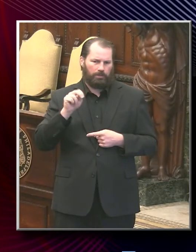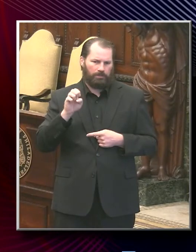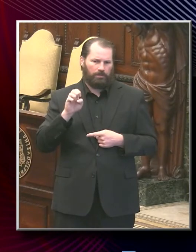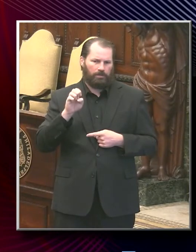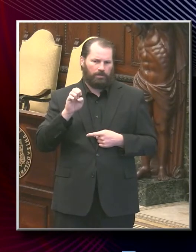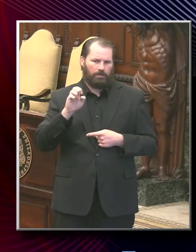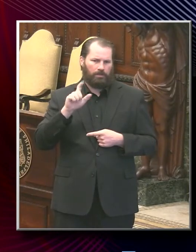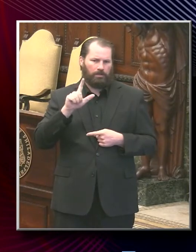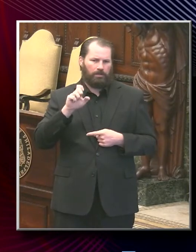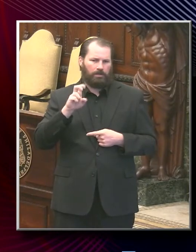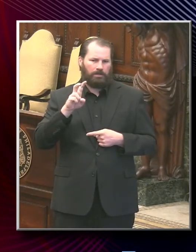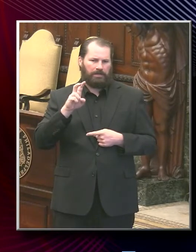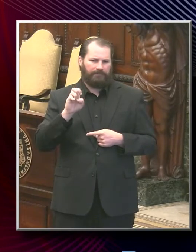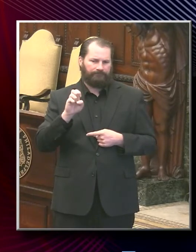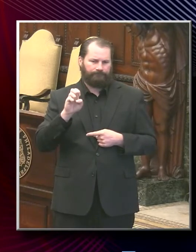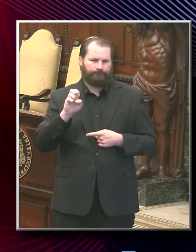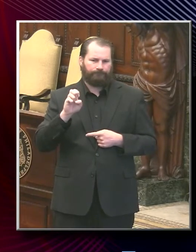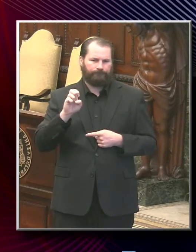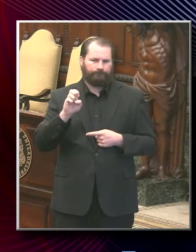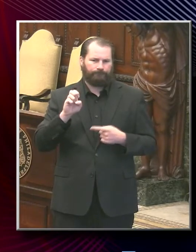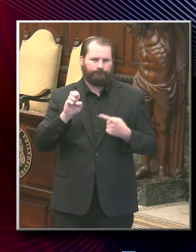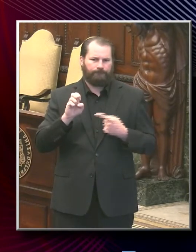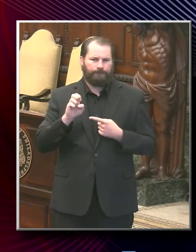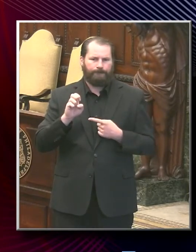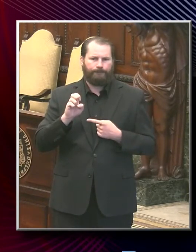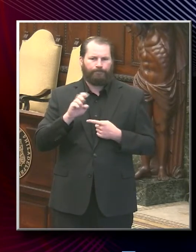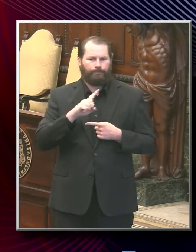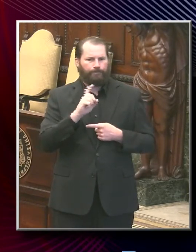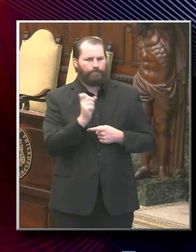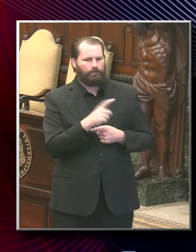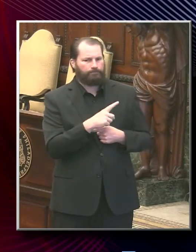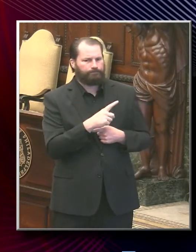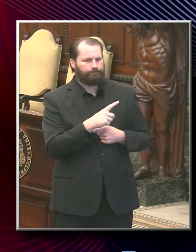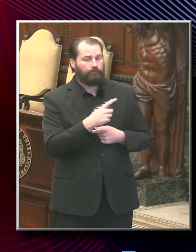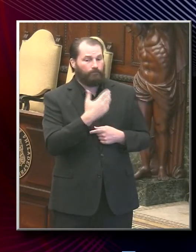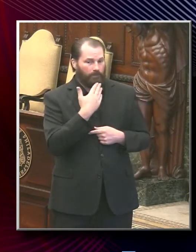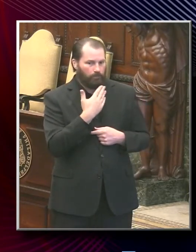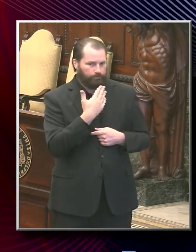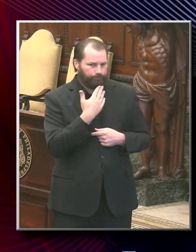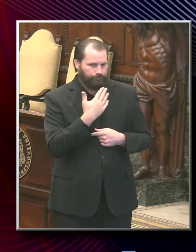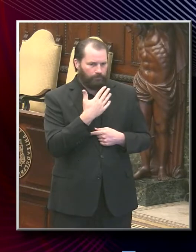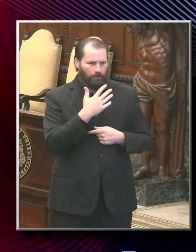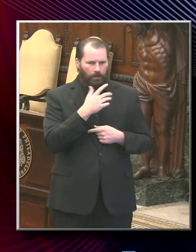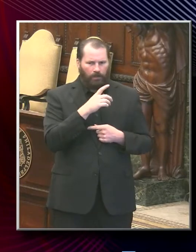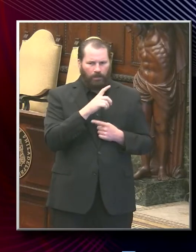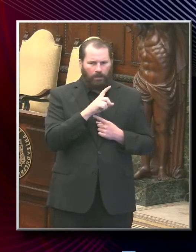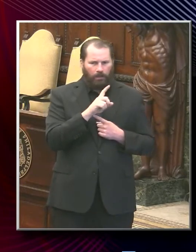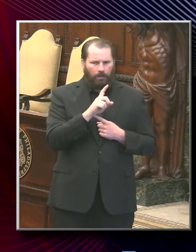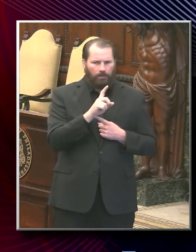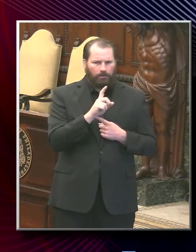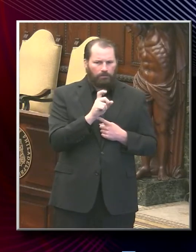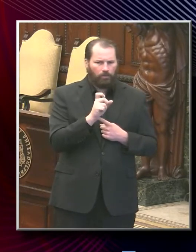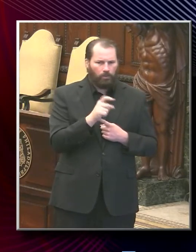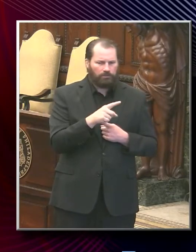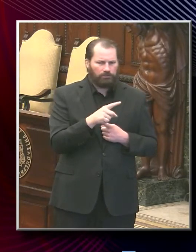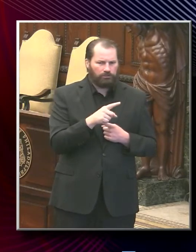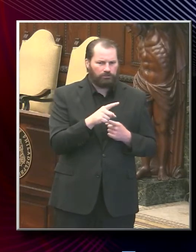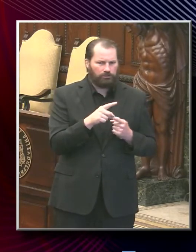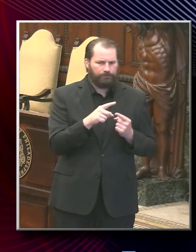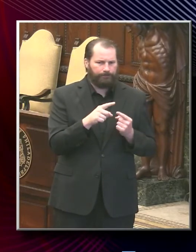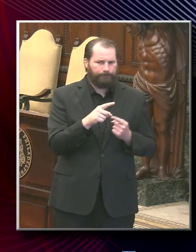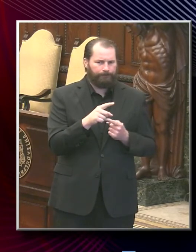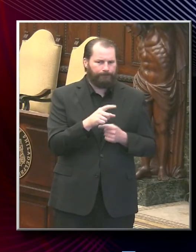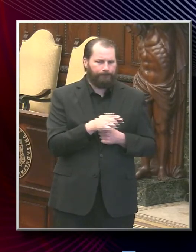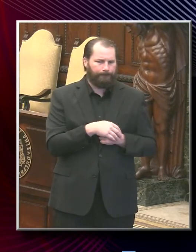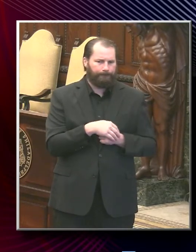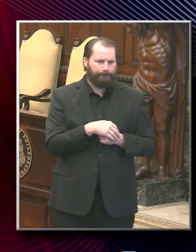All right, trying to start the video here. Okay, so we're talking about the heat. Obviously, it's getting very hot,